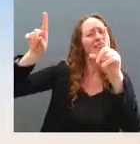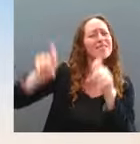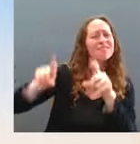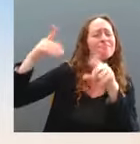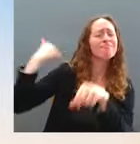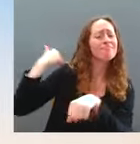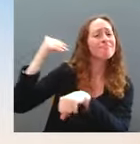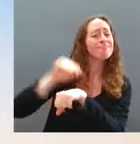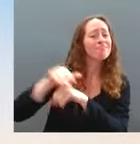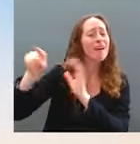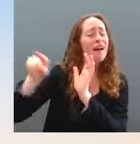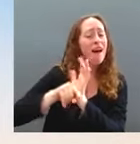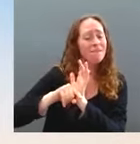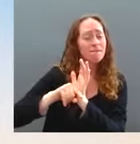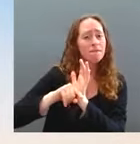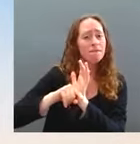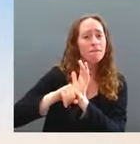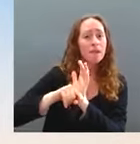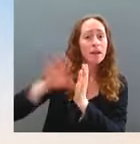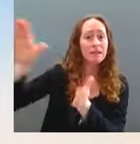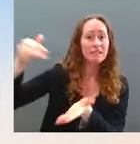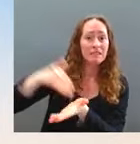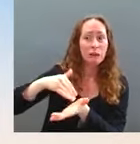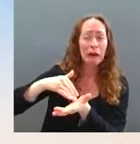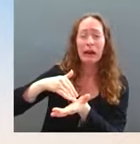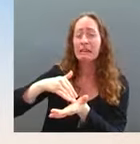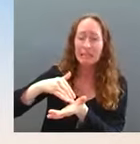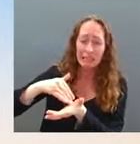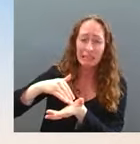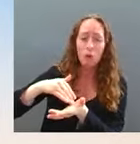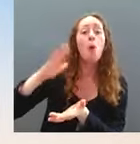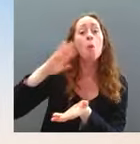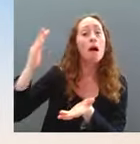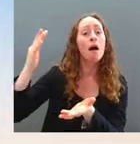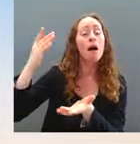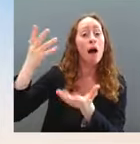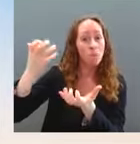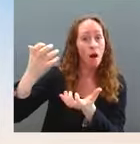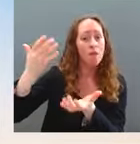certainly could do that. But again, the CDC guidelines are in place, and the CDC